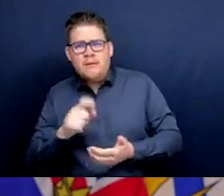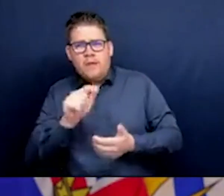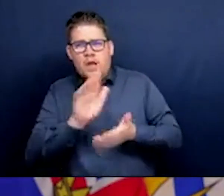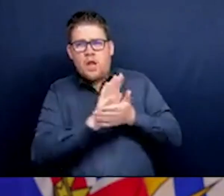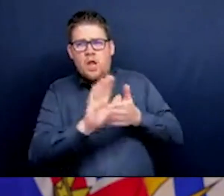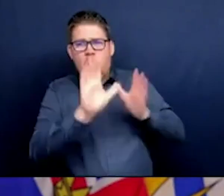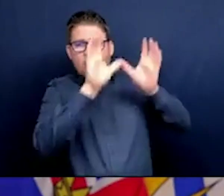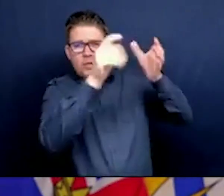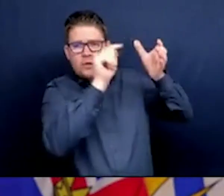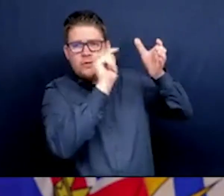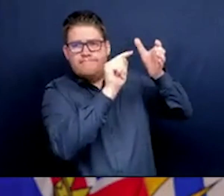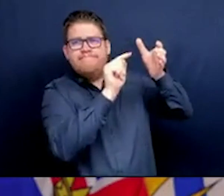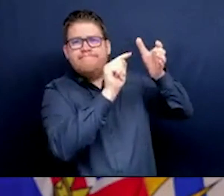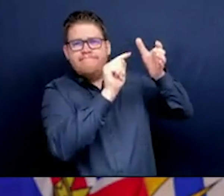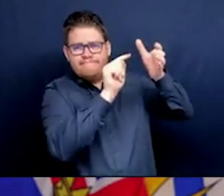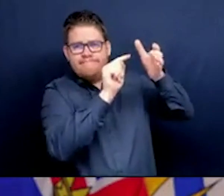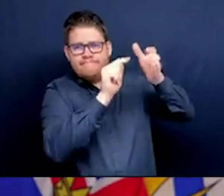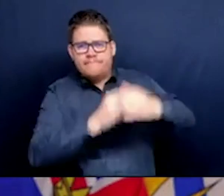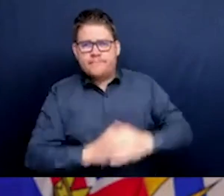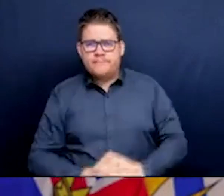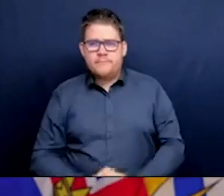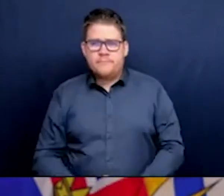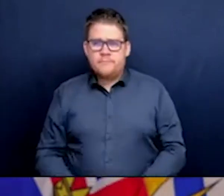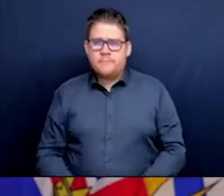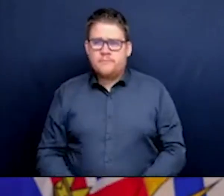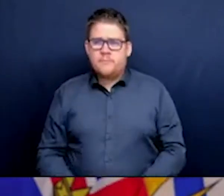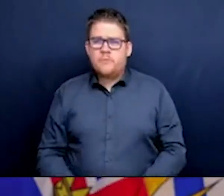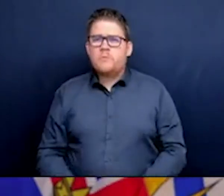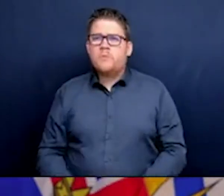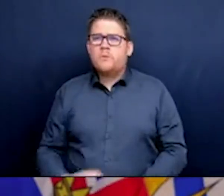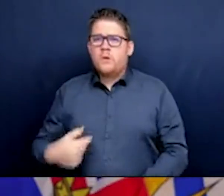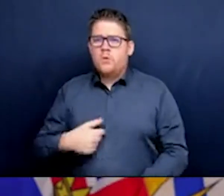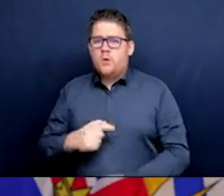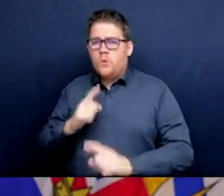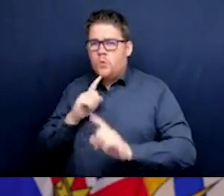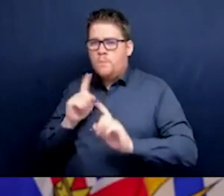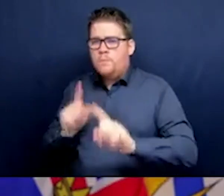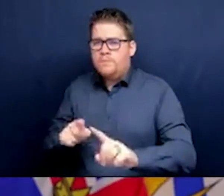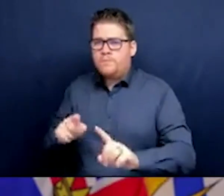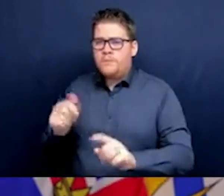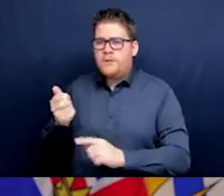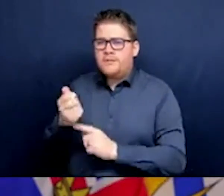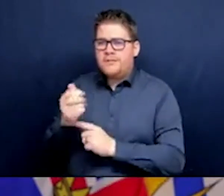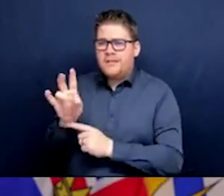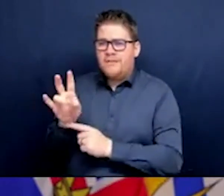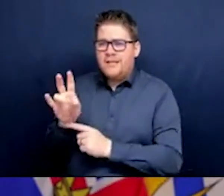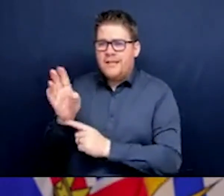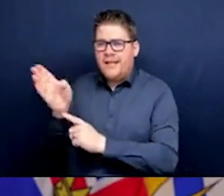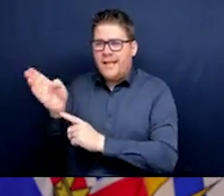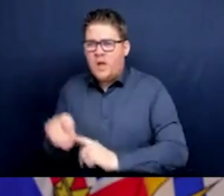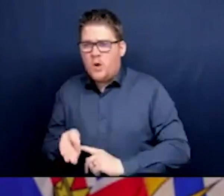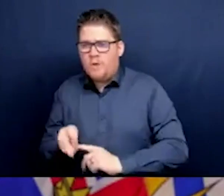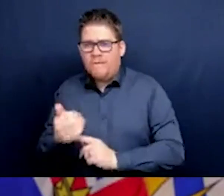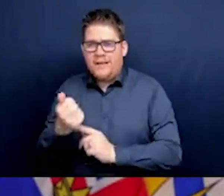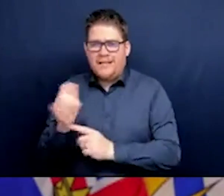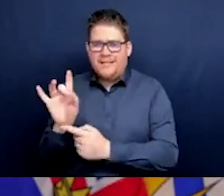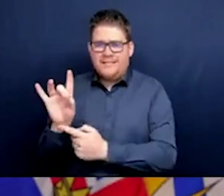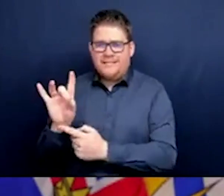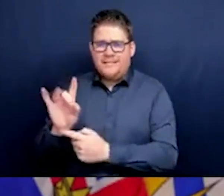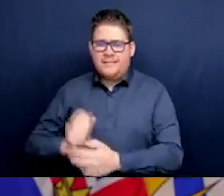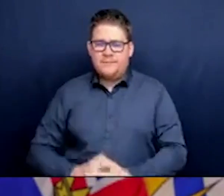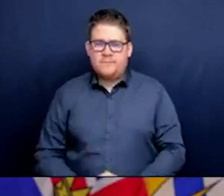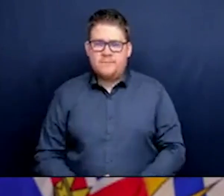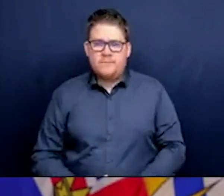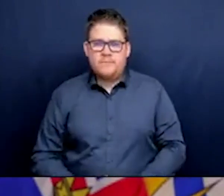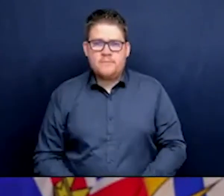reporting on today are for 17 of the 18 colleges. About 94% overall have been vaccinated or